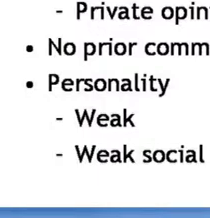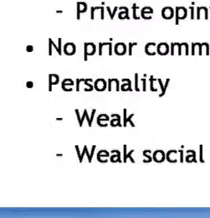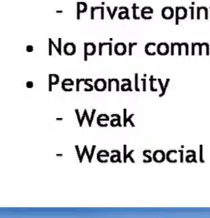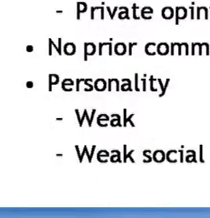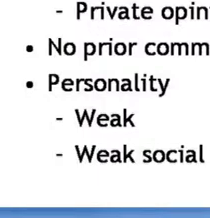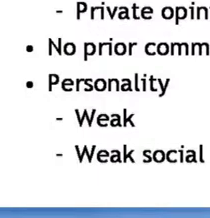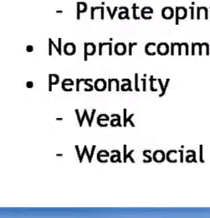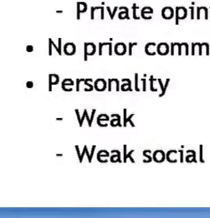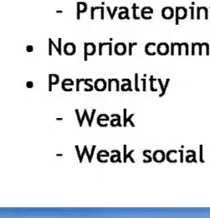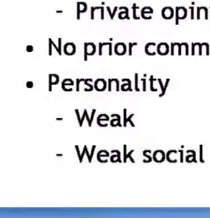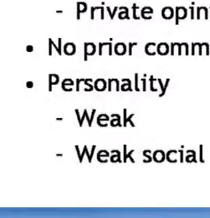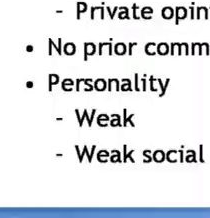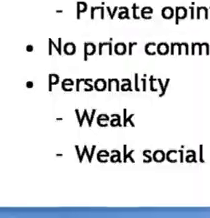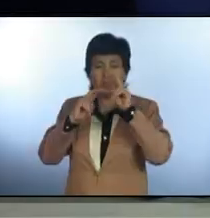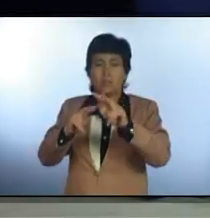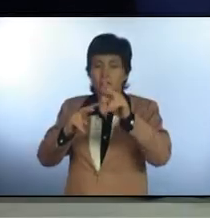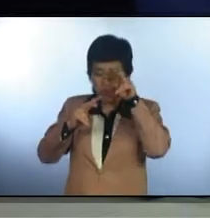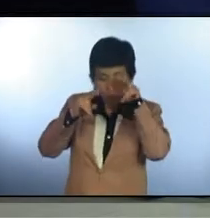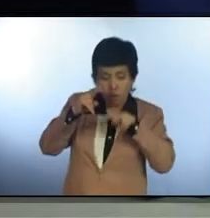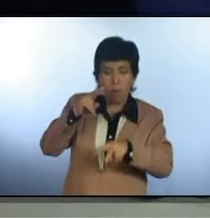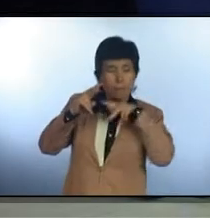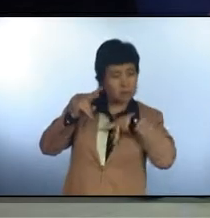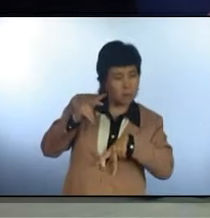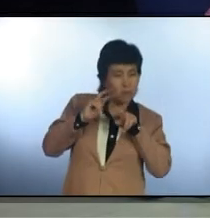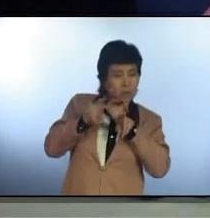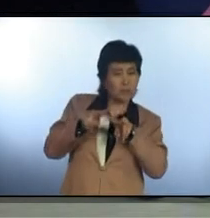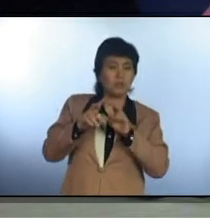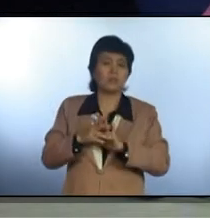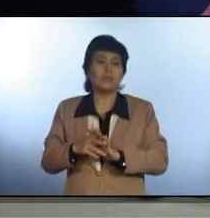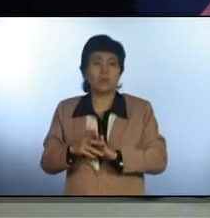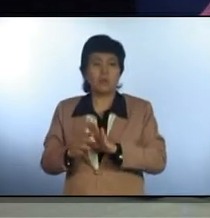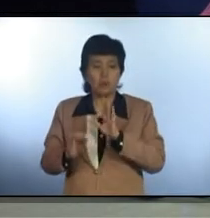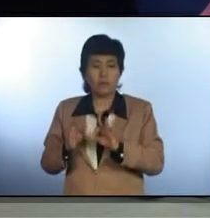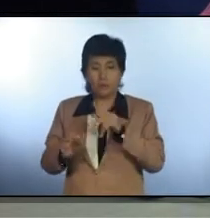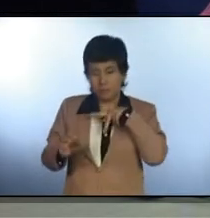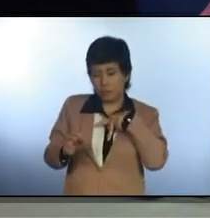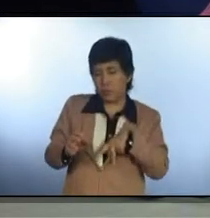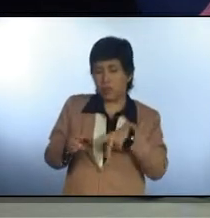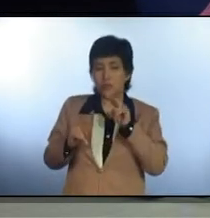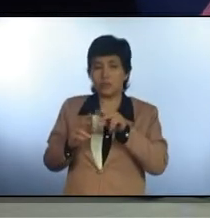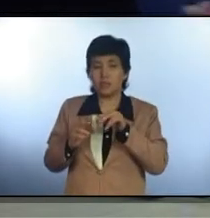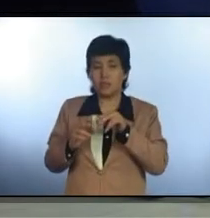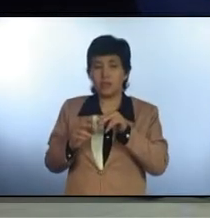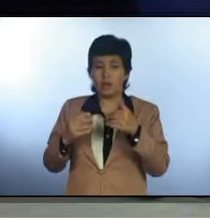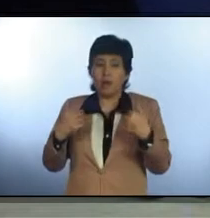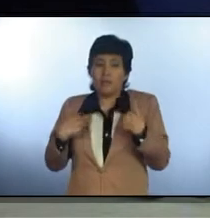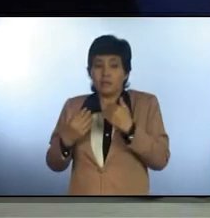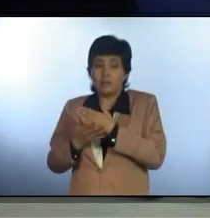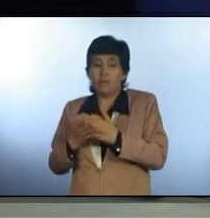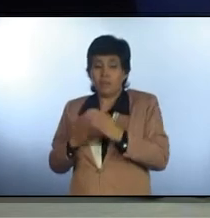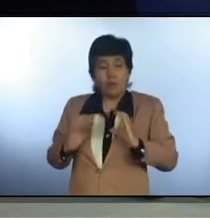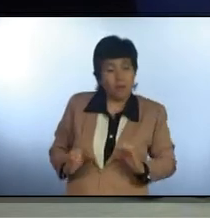discussed, they try to look in terms of personality factor to see if personality is has something to do